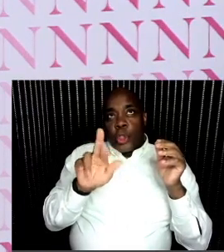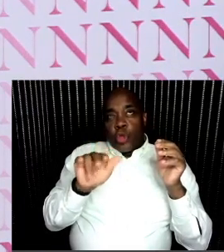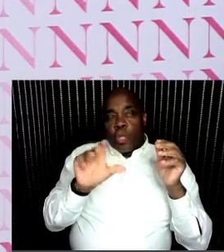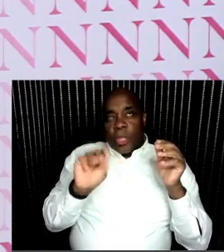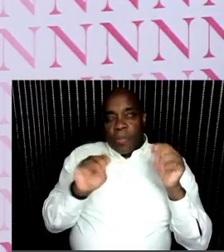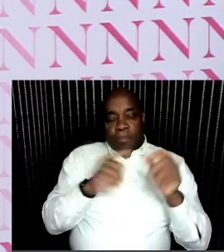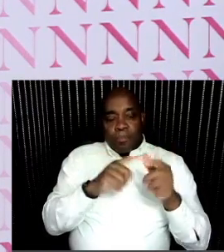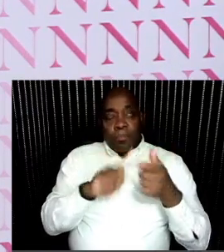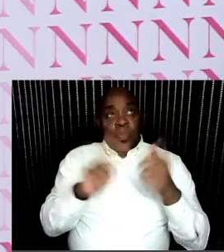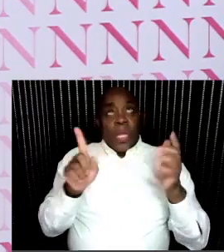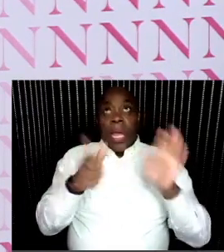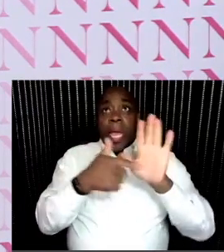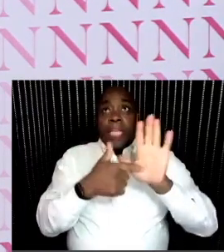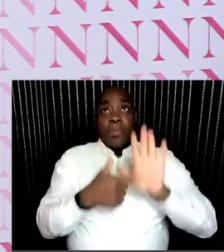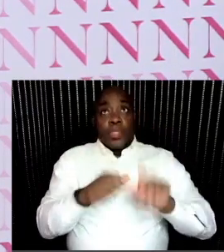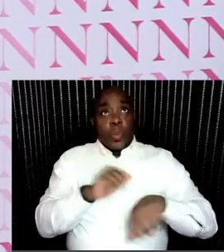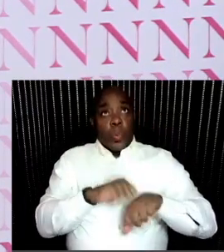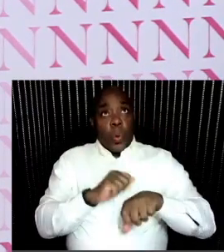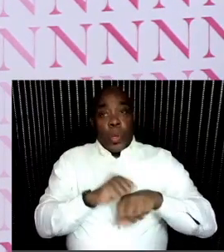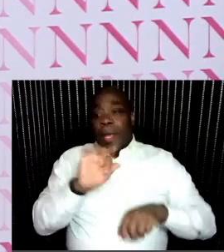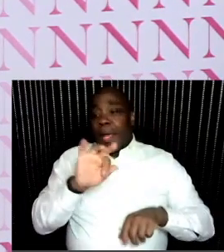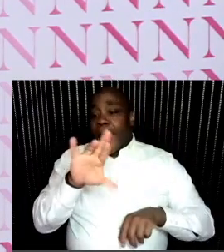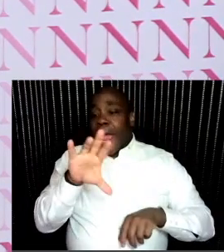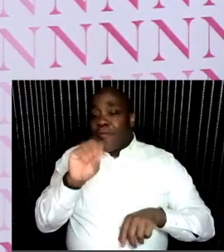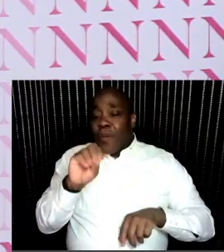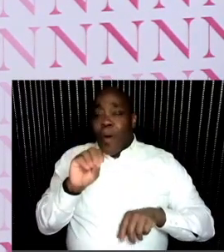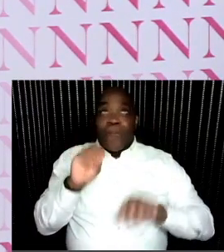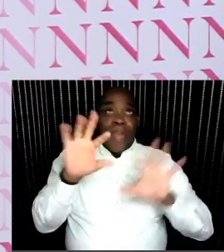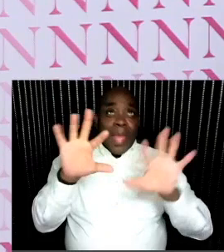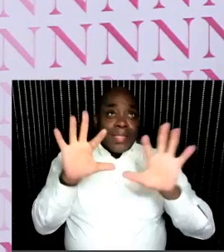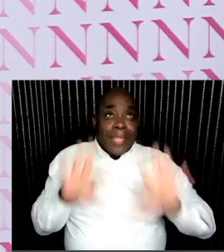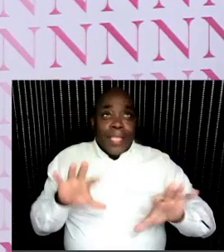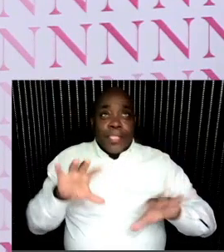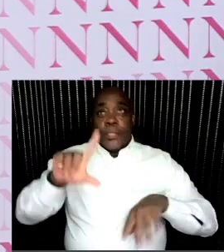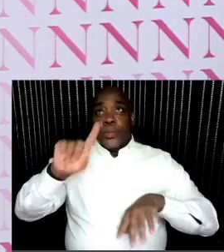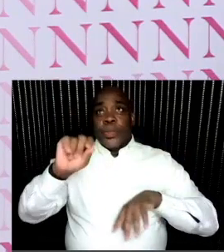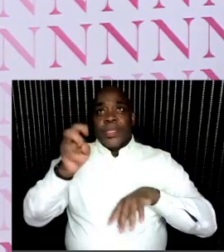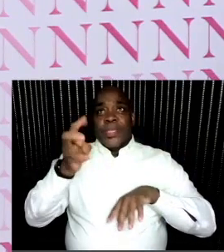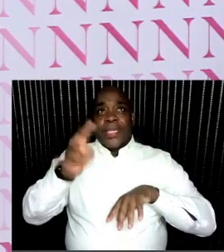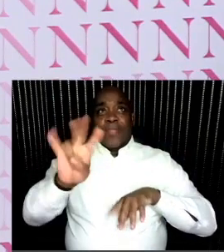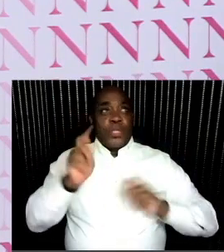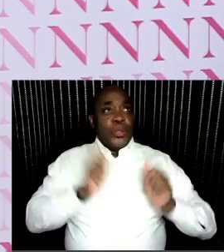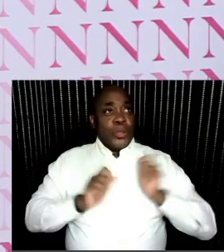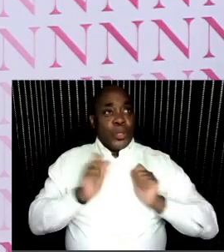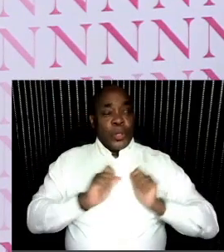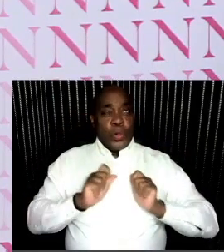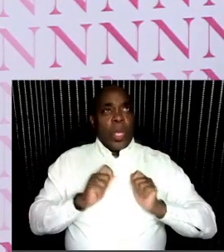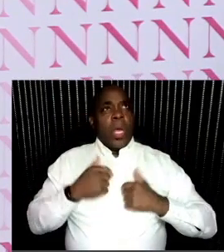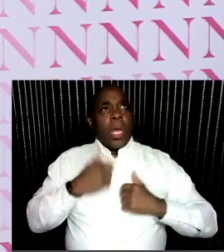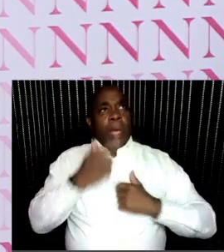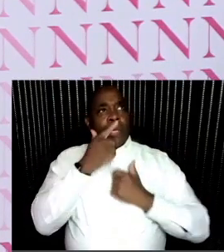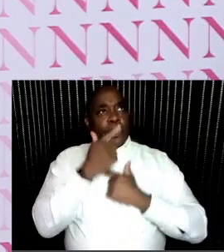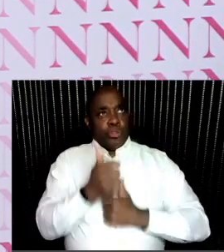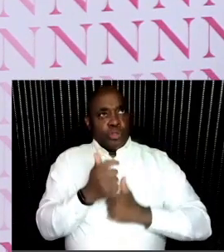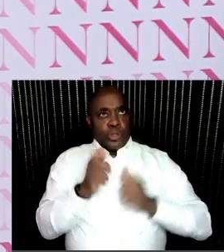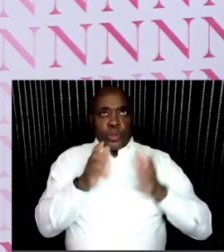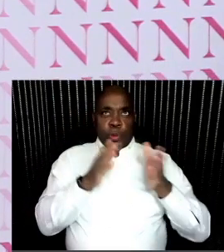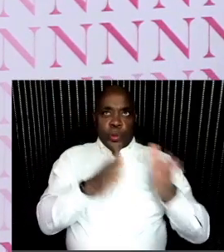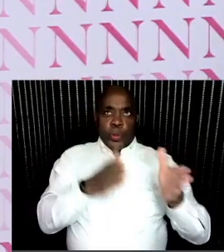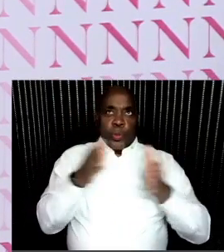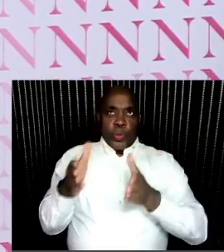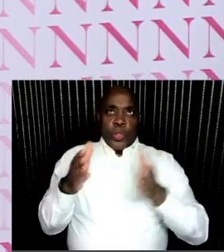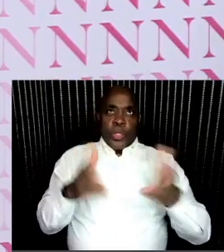did a show called Afrofantastic in 2017. I was really interested in the ways that Afrofuturism offered a way to think about